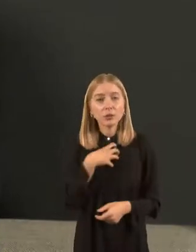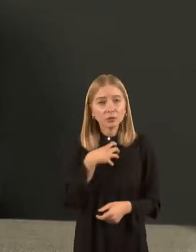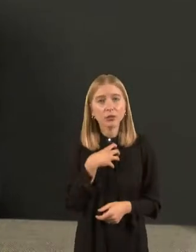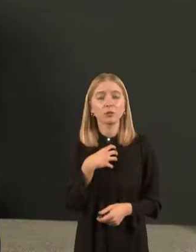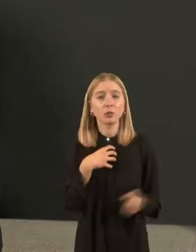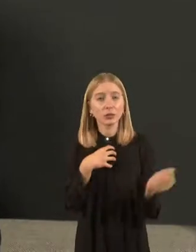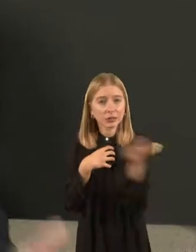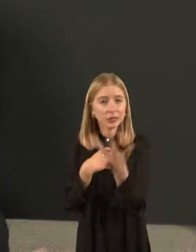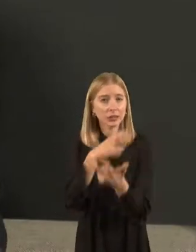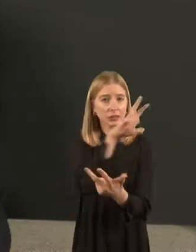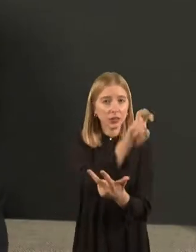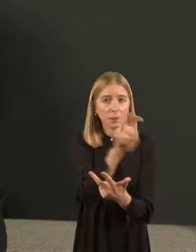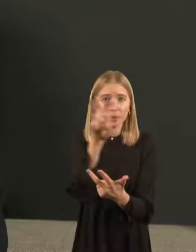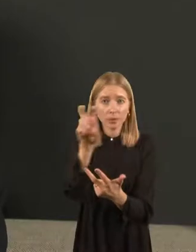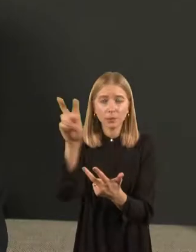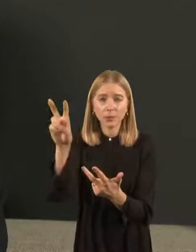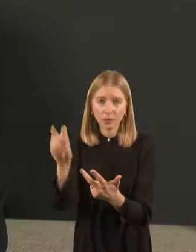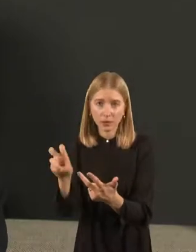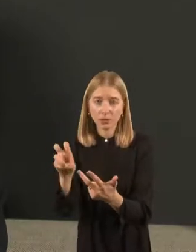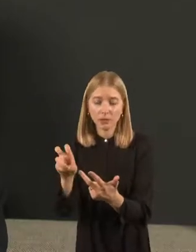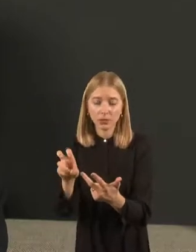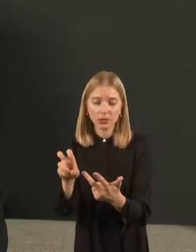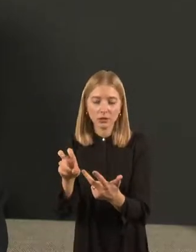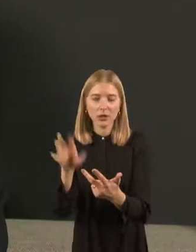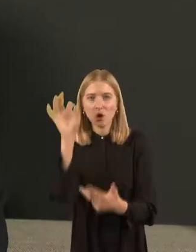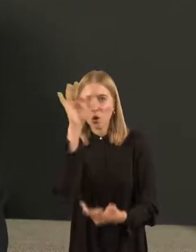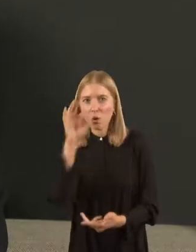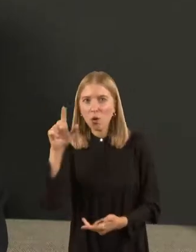CO2 emissions in animal farming,